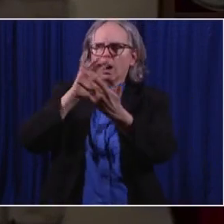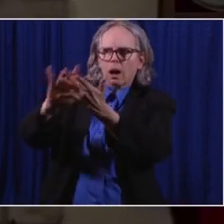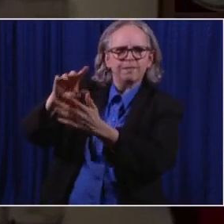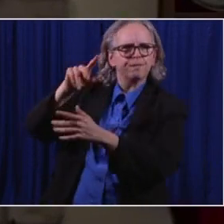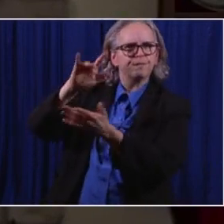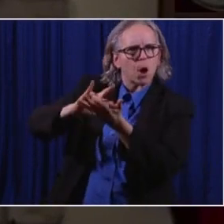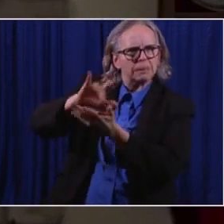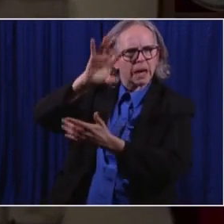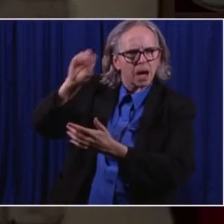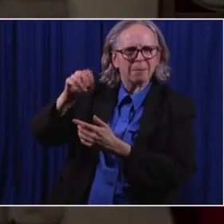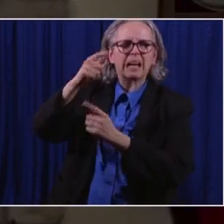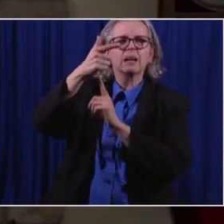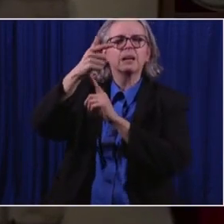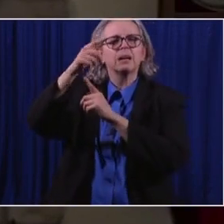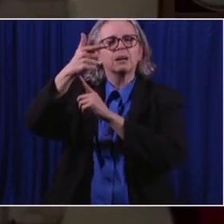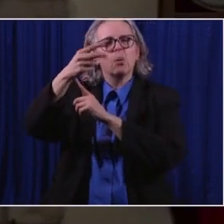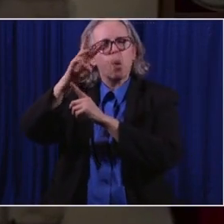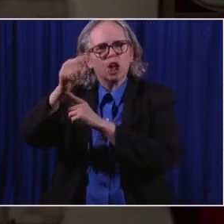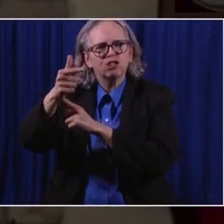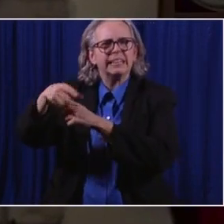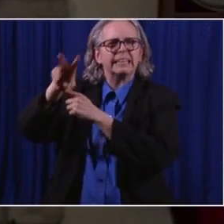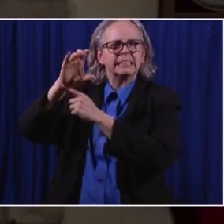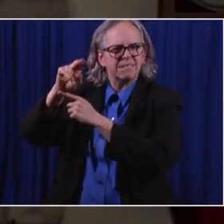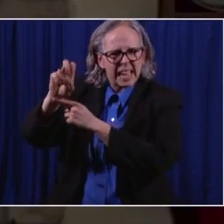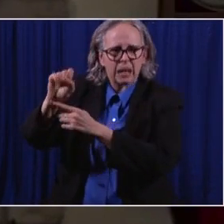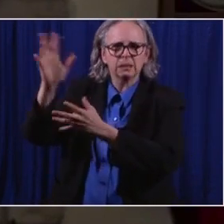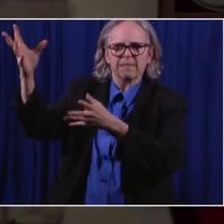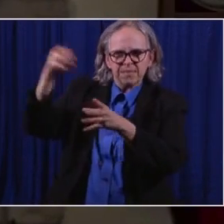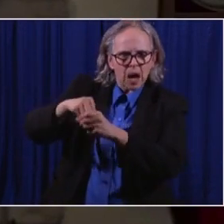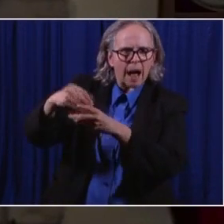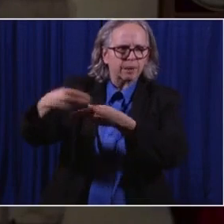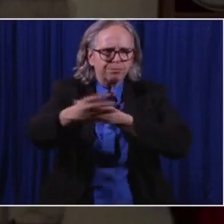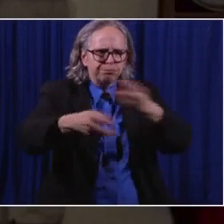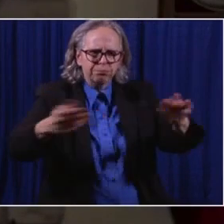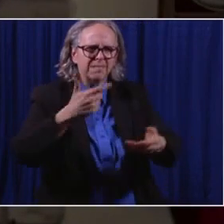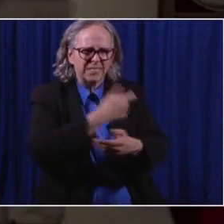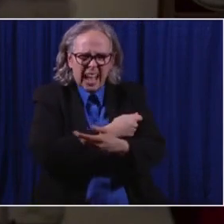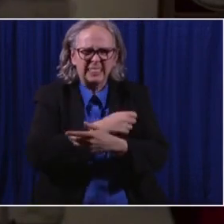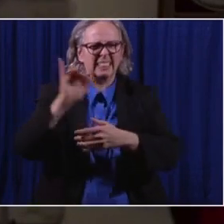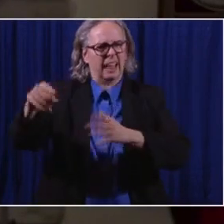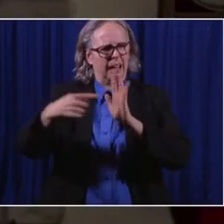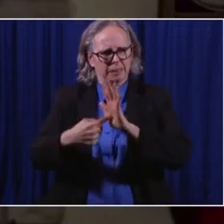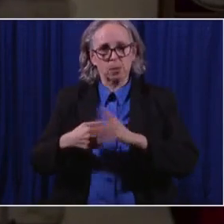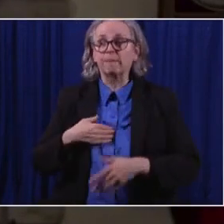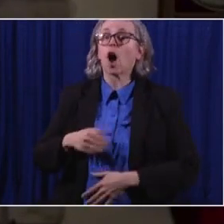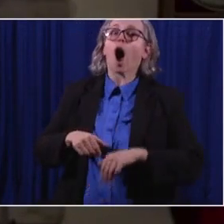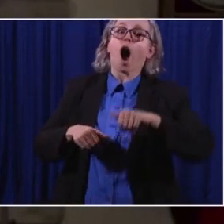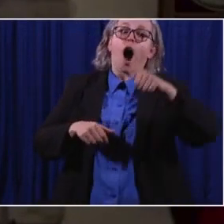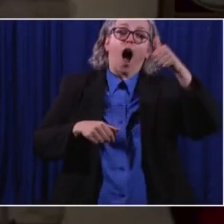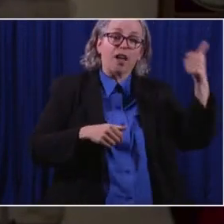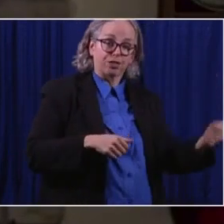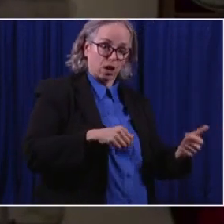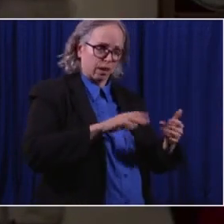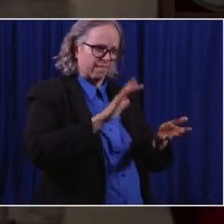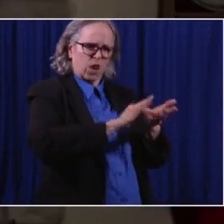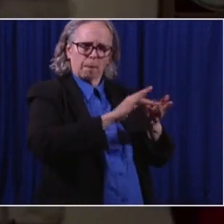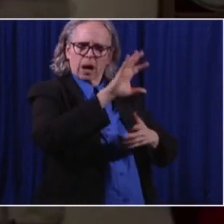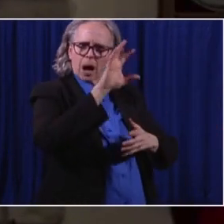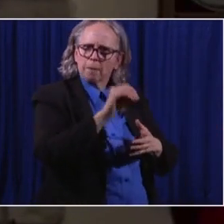in getting the vaccine out, but you're going to see other pharmacies around the state who will be involved in